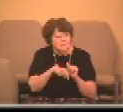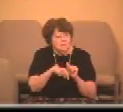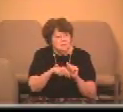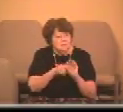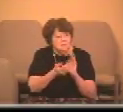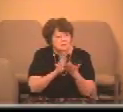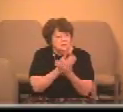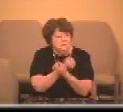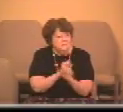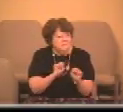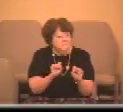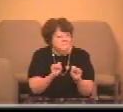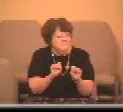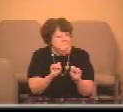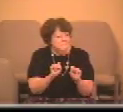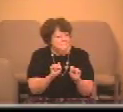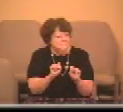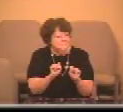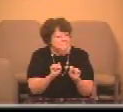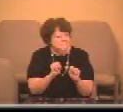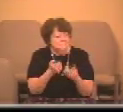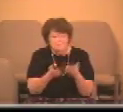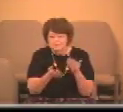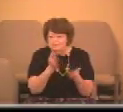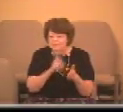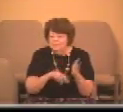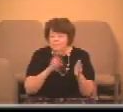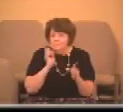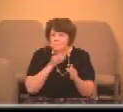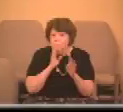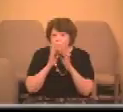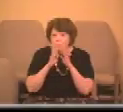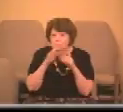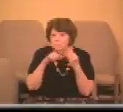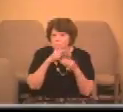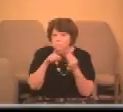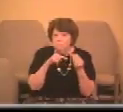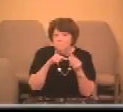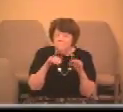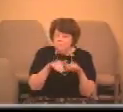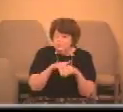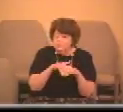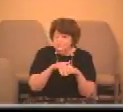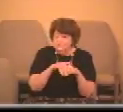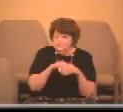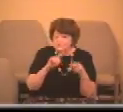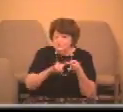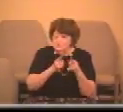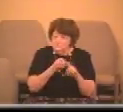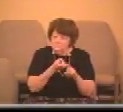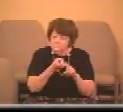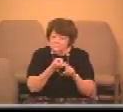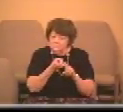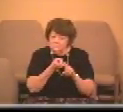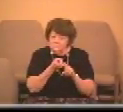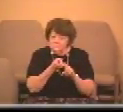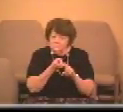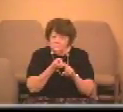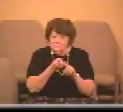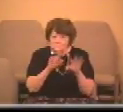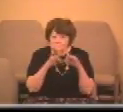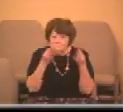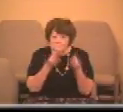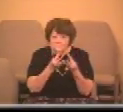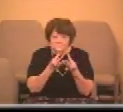It doesn't matter whether we're talking about marriages or whether we're talking about friendships or whether we're talking about family dynamics or whether we're talking